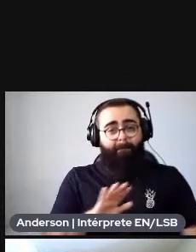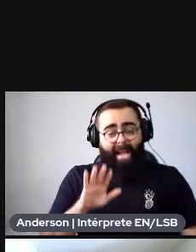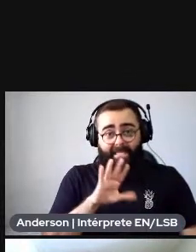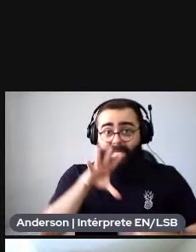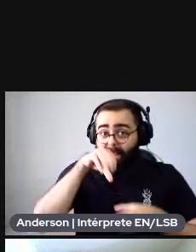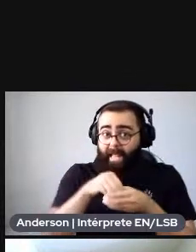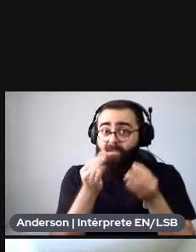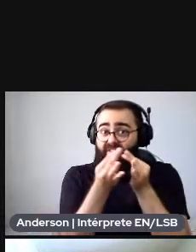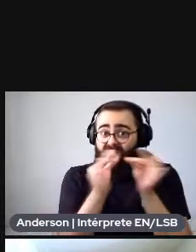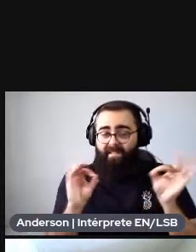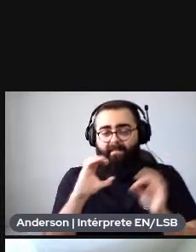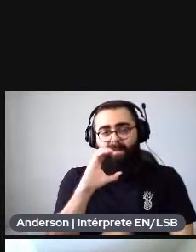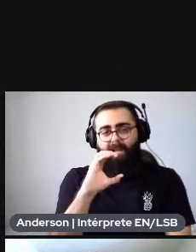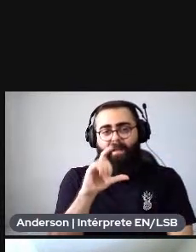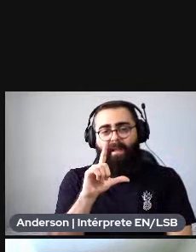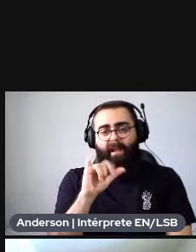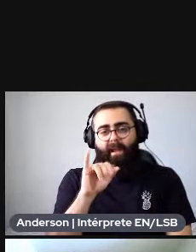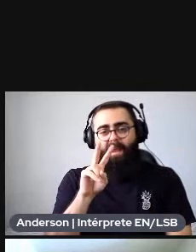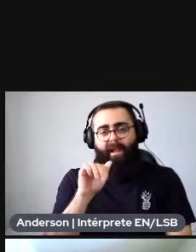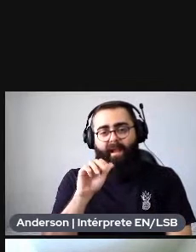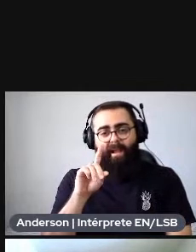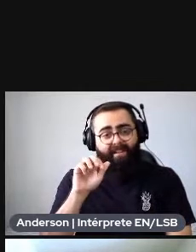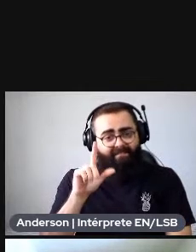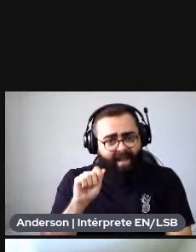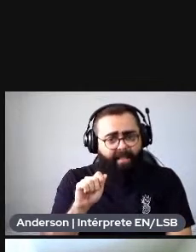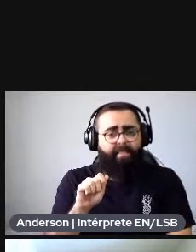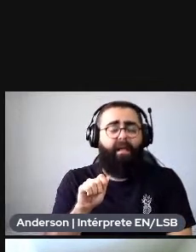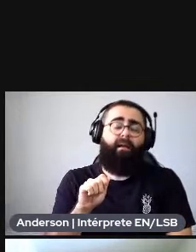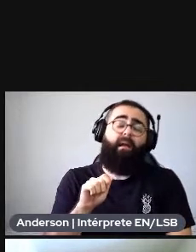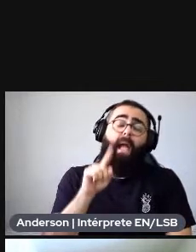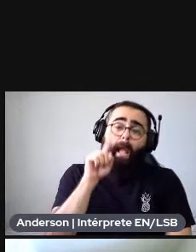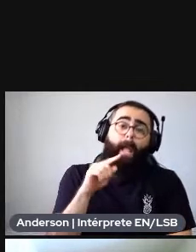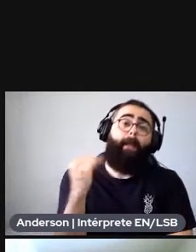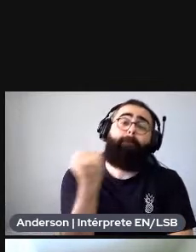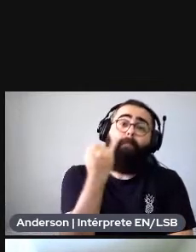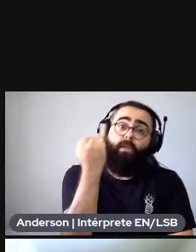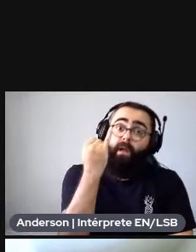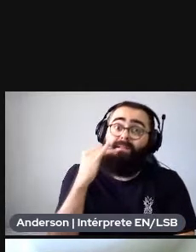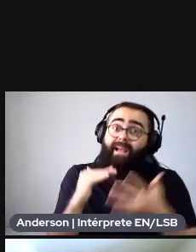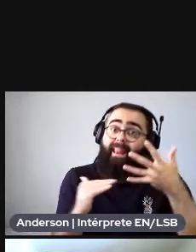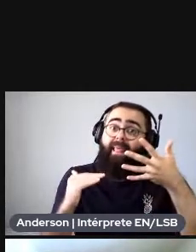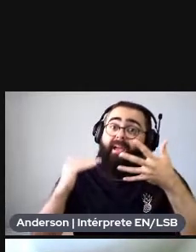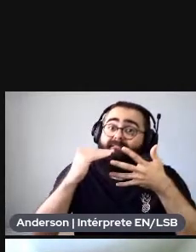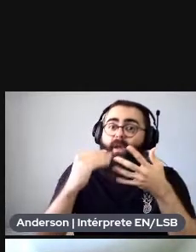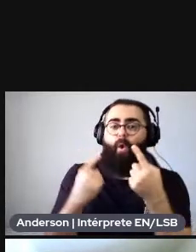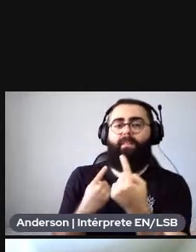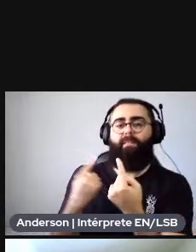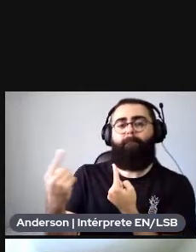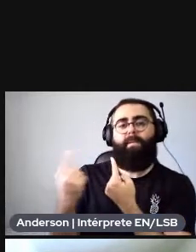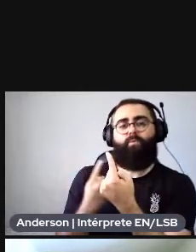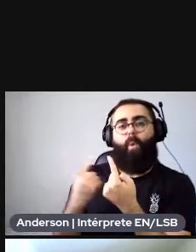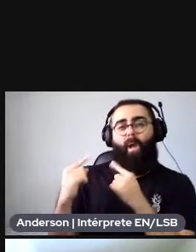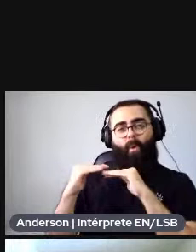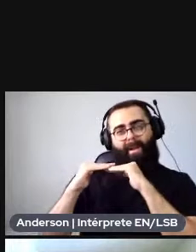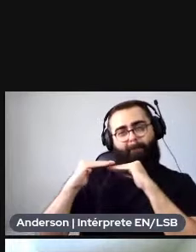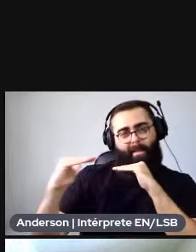is taken care of by the interpersonal level layer